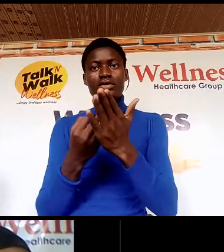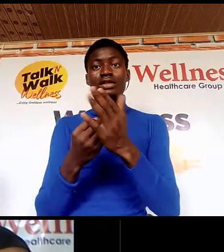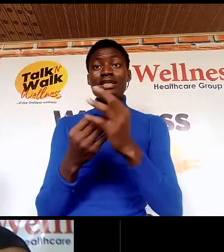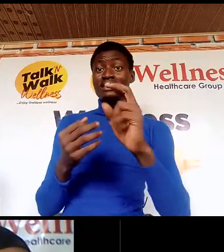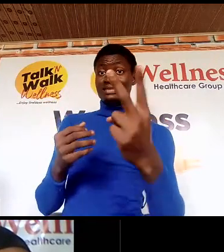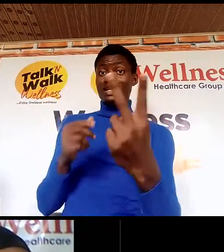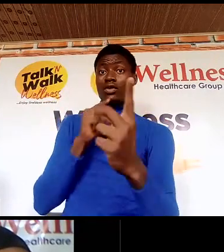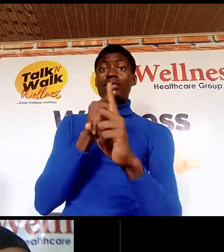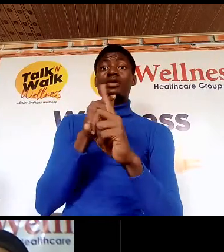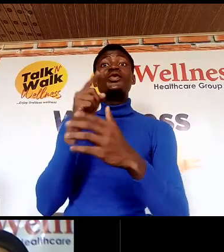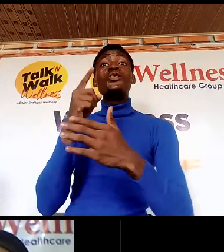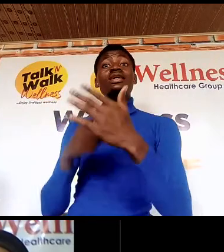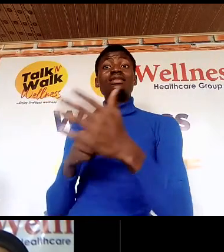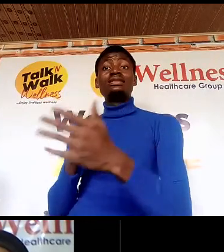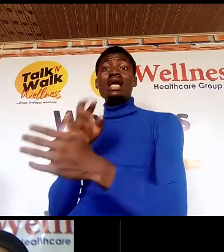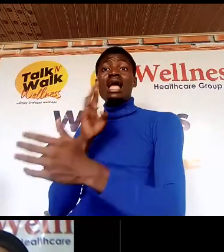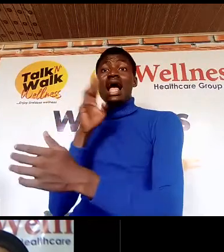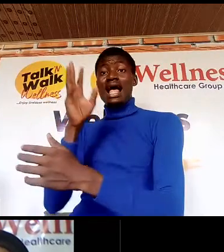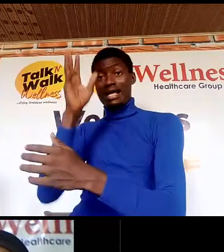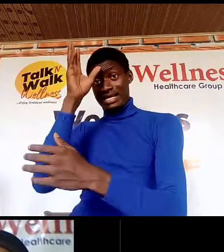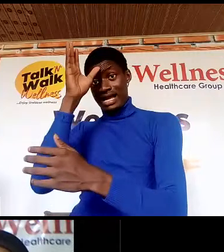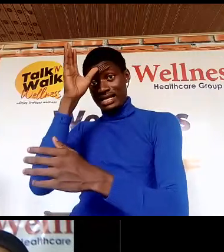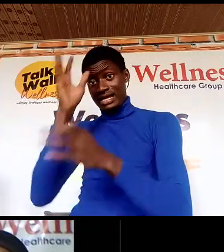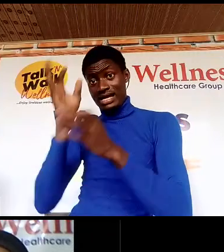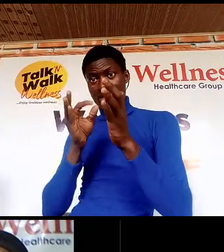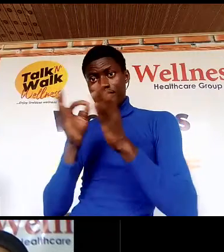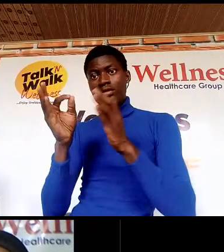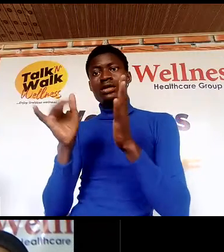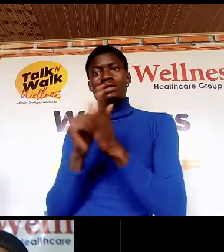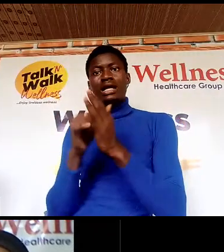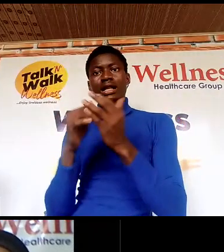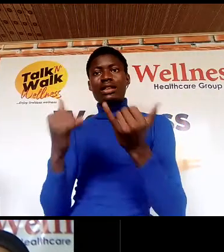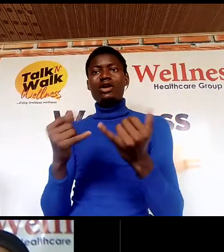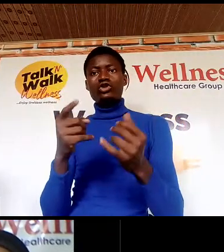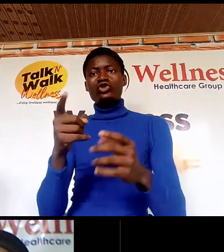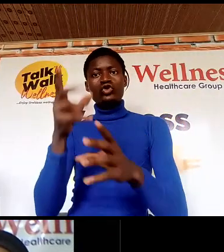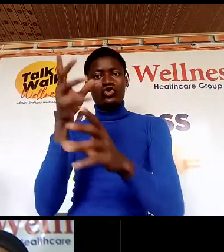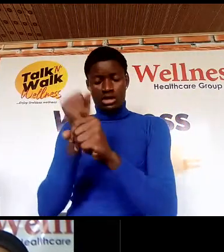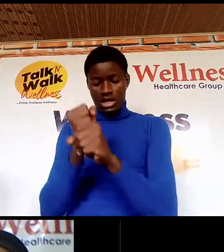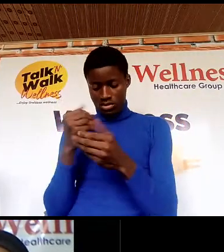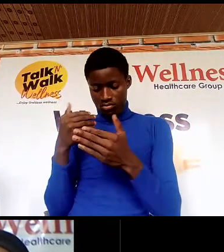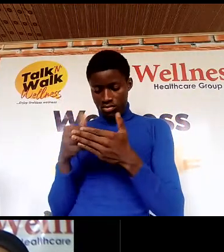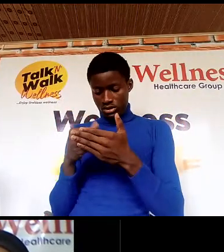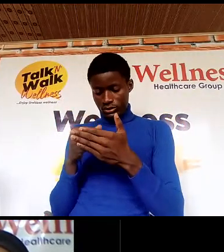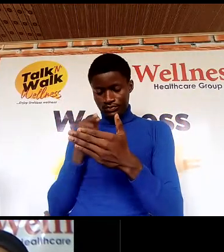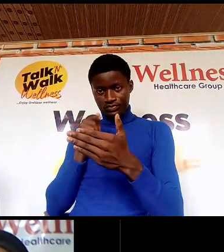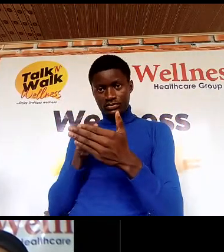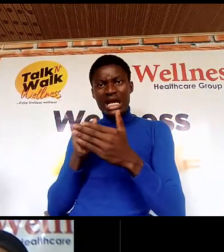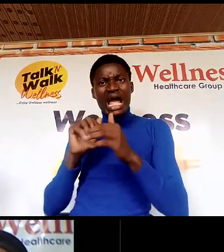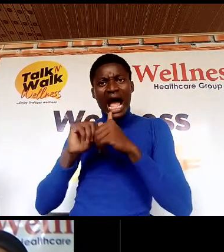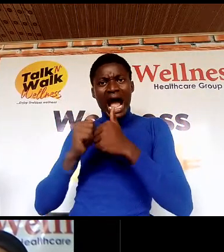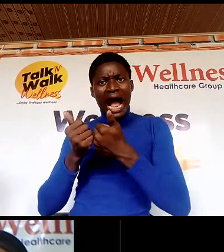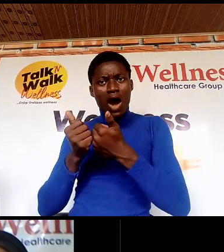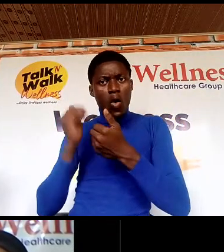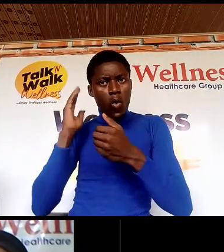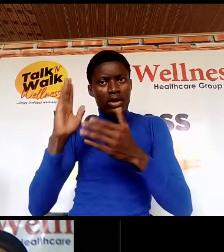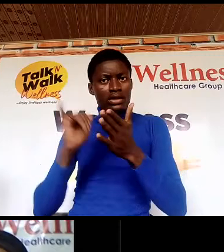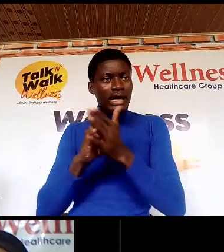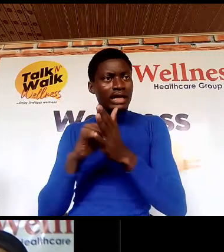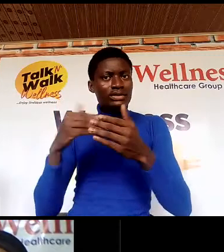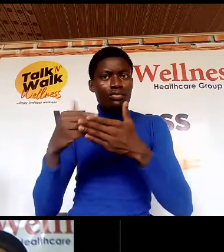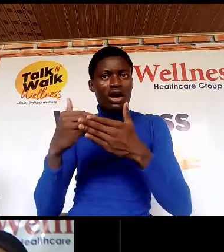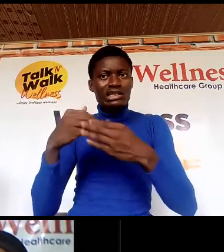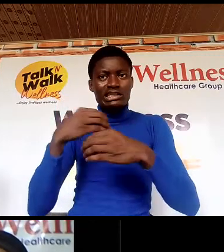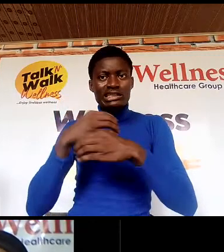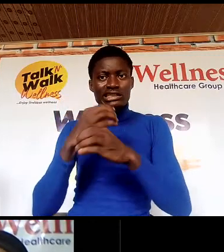do you ensure that that money creates value? Because unfortunately, we all see what the FX is saying now. Without making that